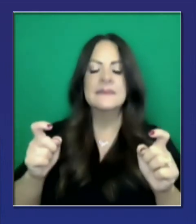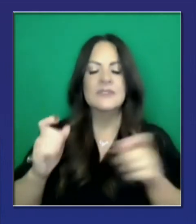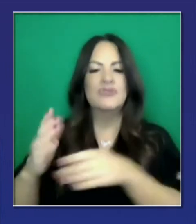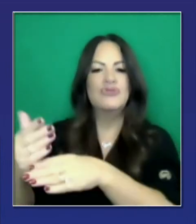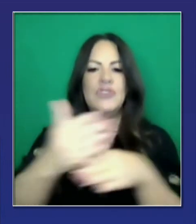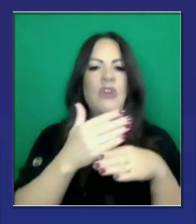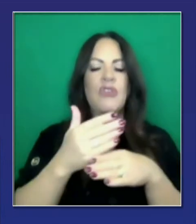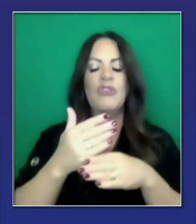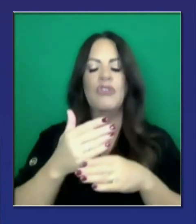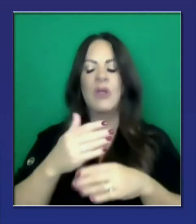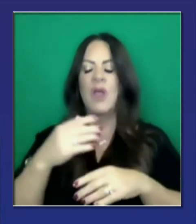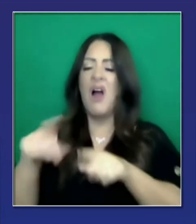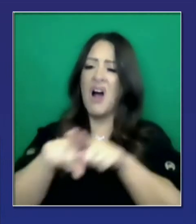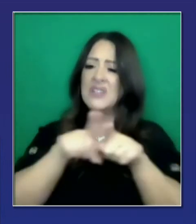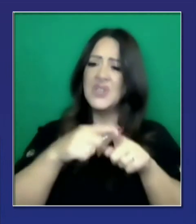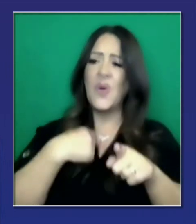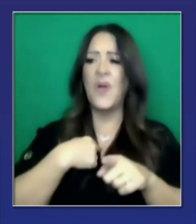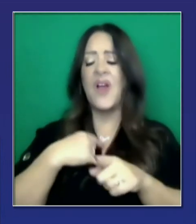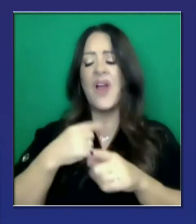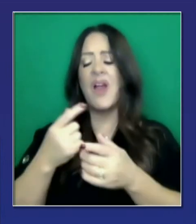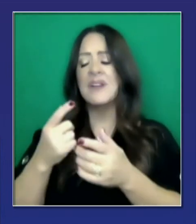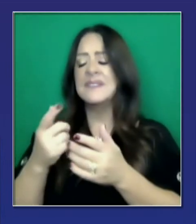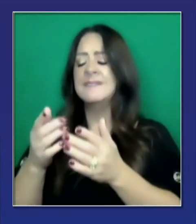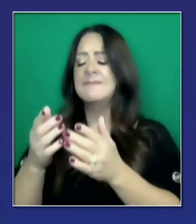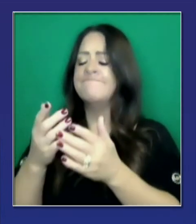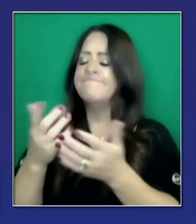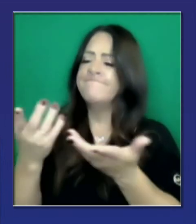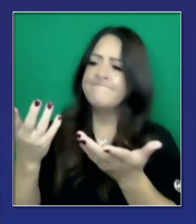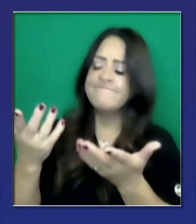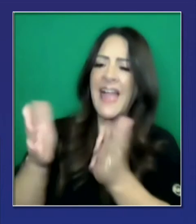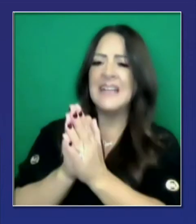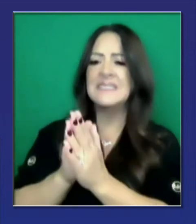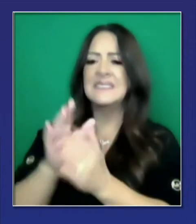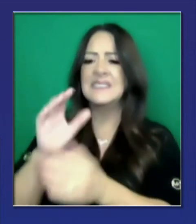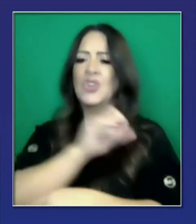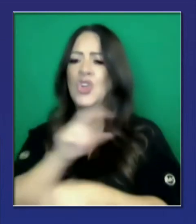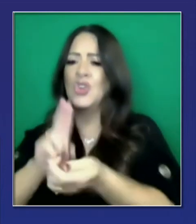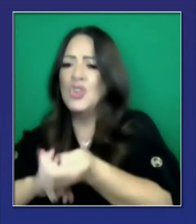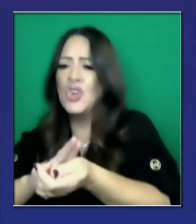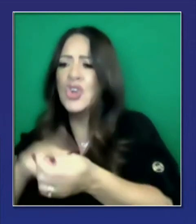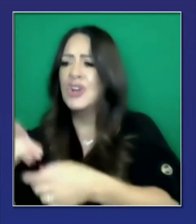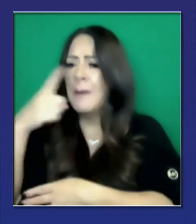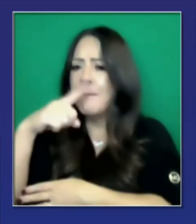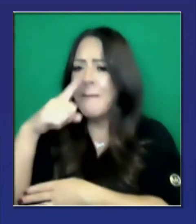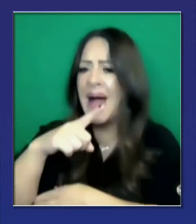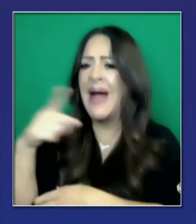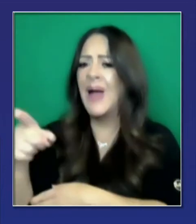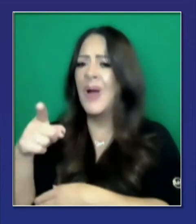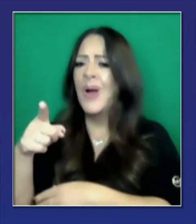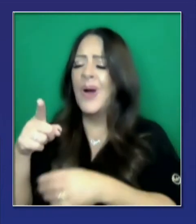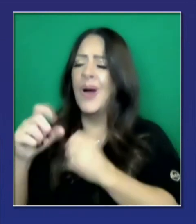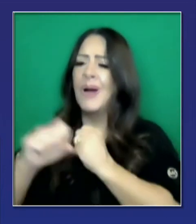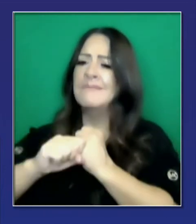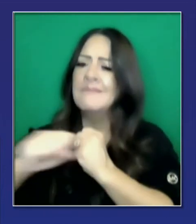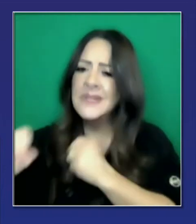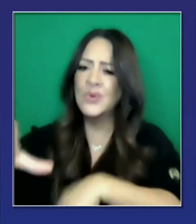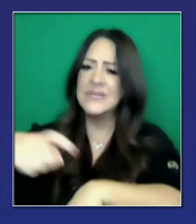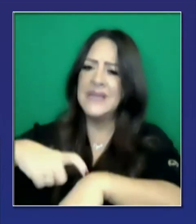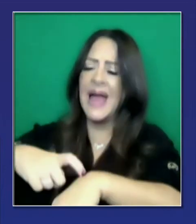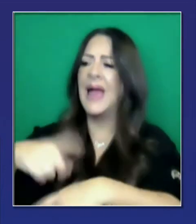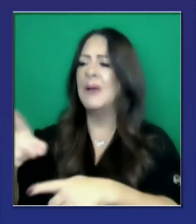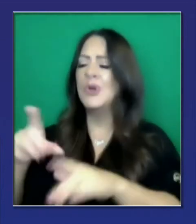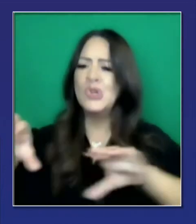do more with less staff and less support. It's heroic, and that needs to be acknowledged. Those staffing waivers